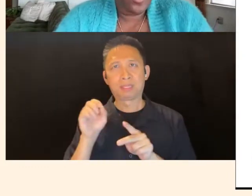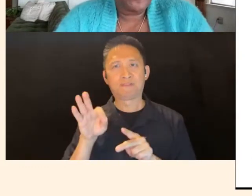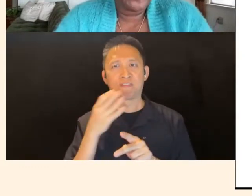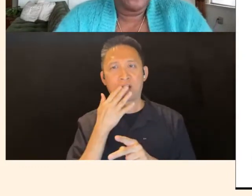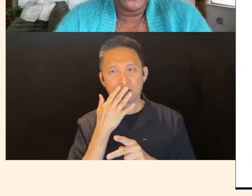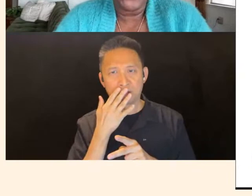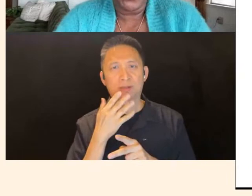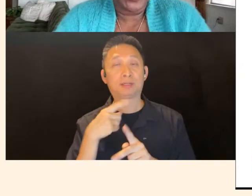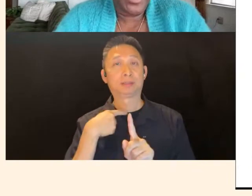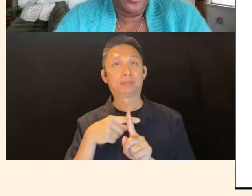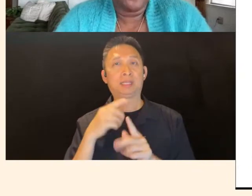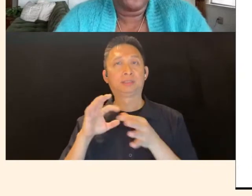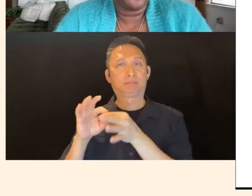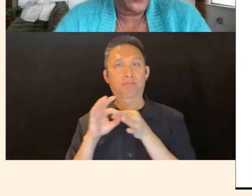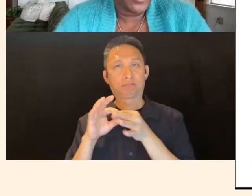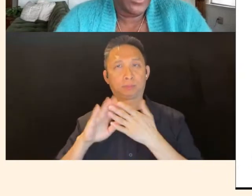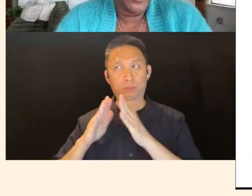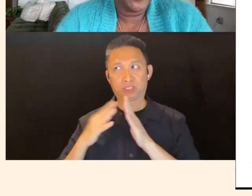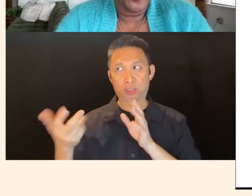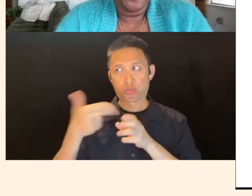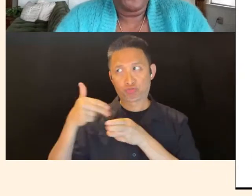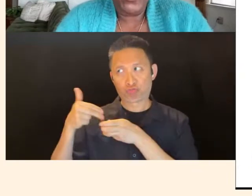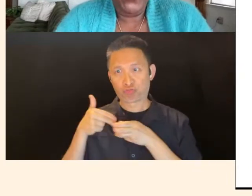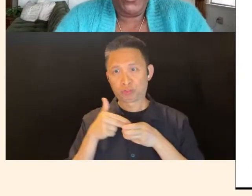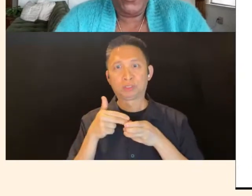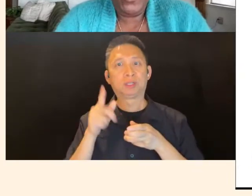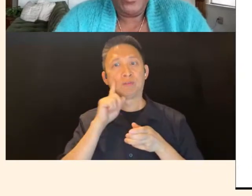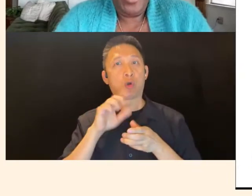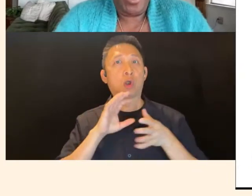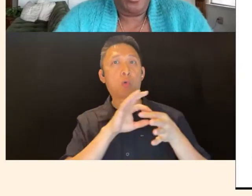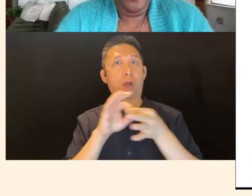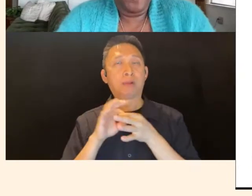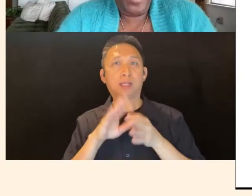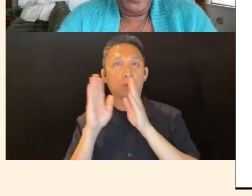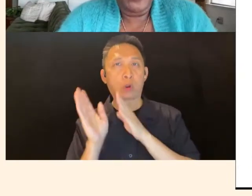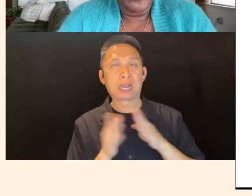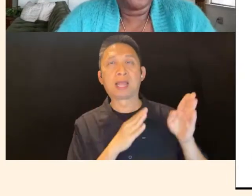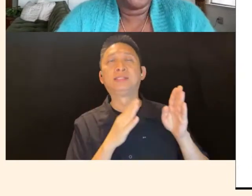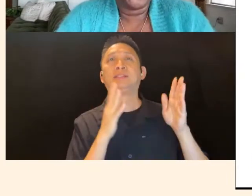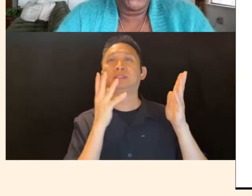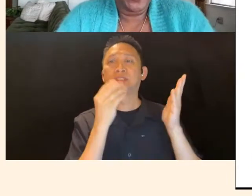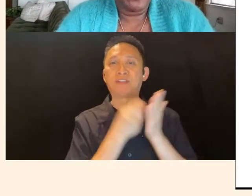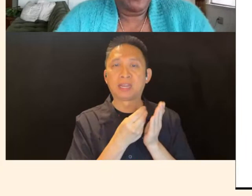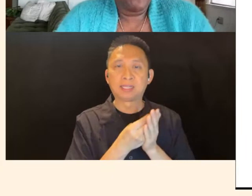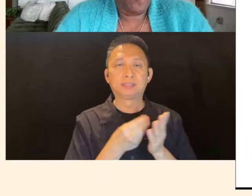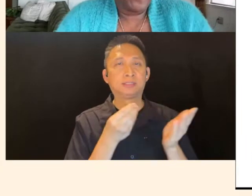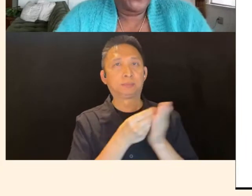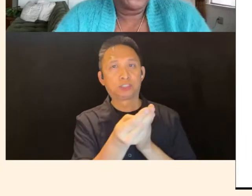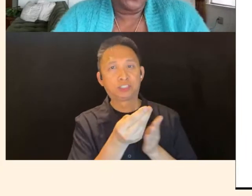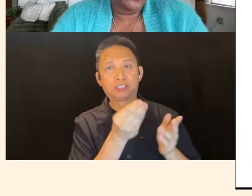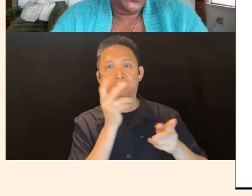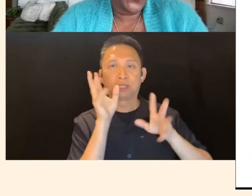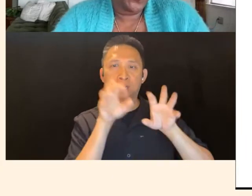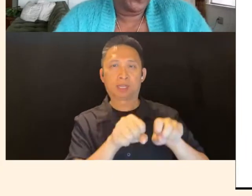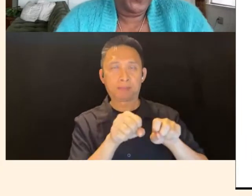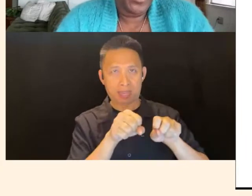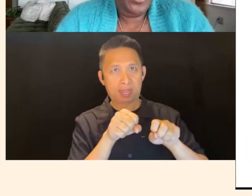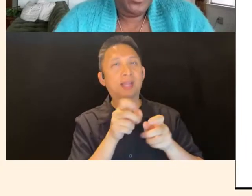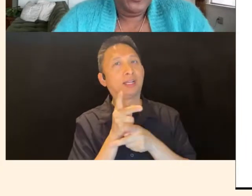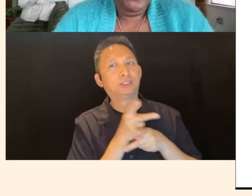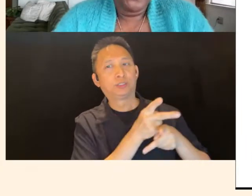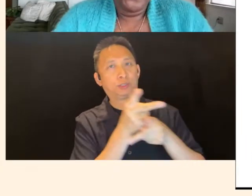to cooperatively organize, finance, purchase, occupy, and steward properties long